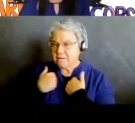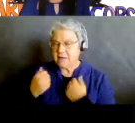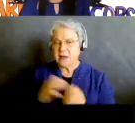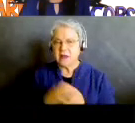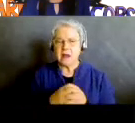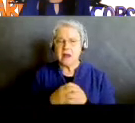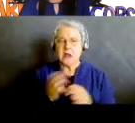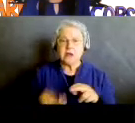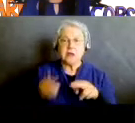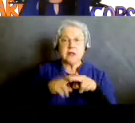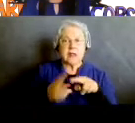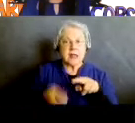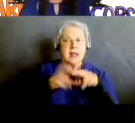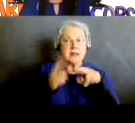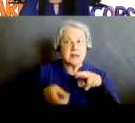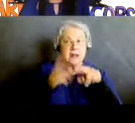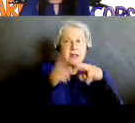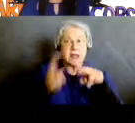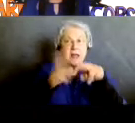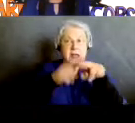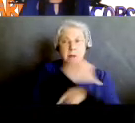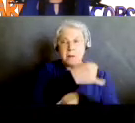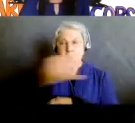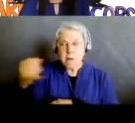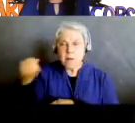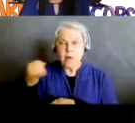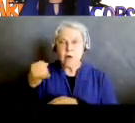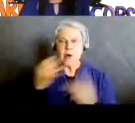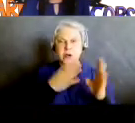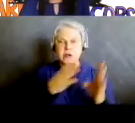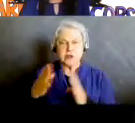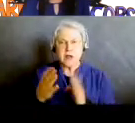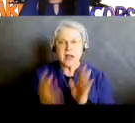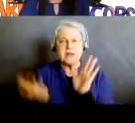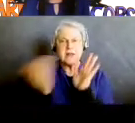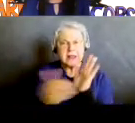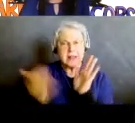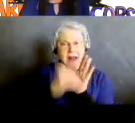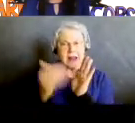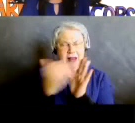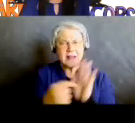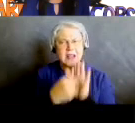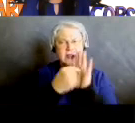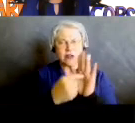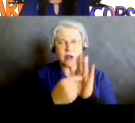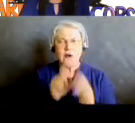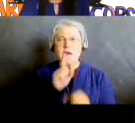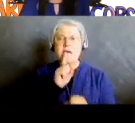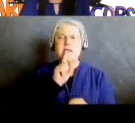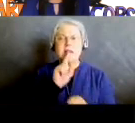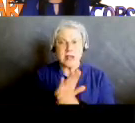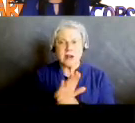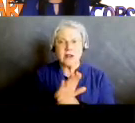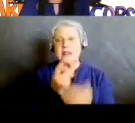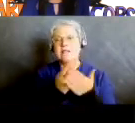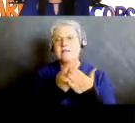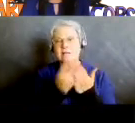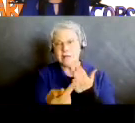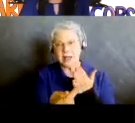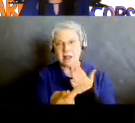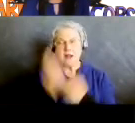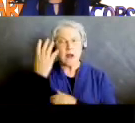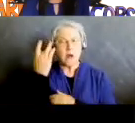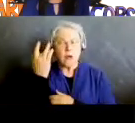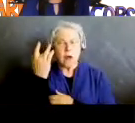bordering strategies of states show over and over and over again is that they are guaranteed to fail, right? Both because of the